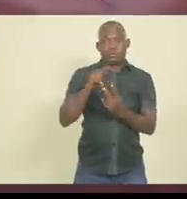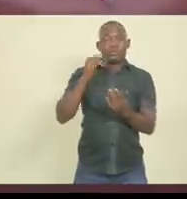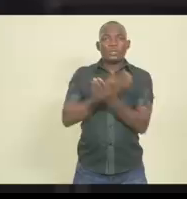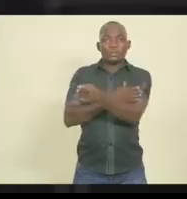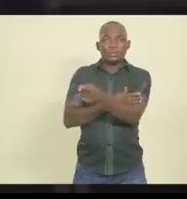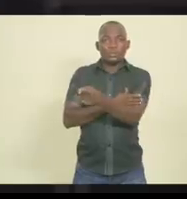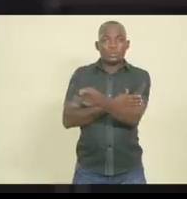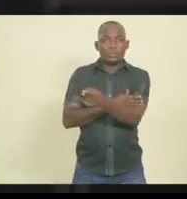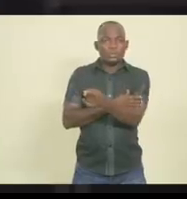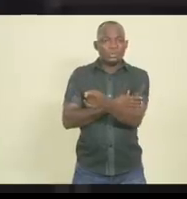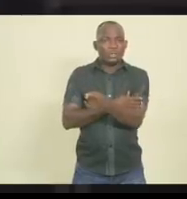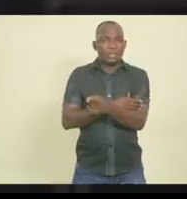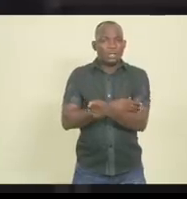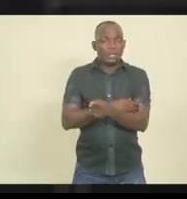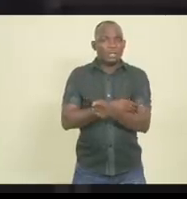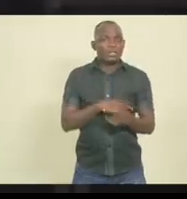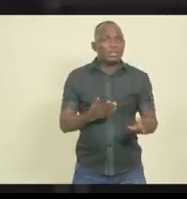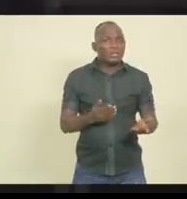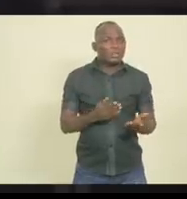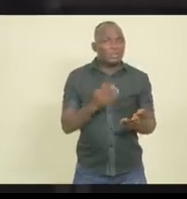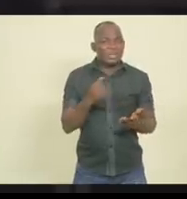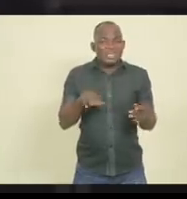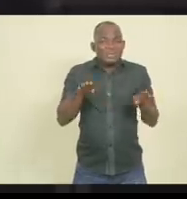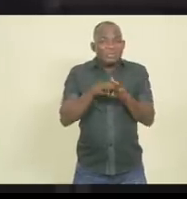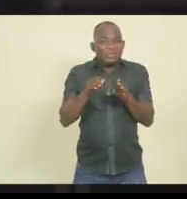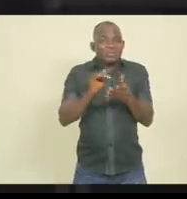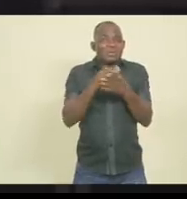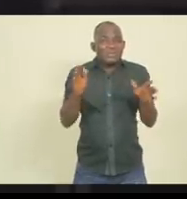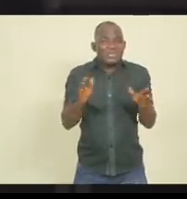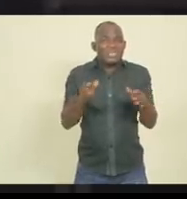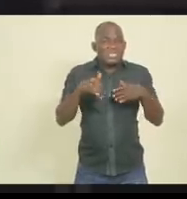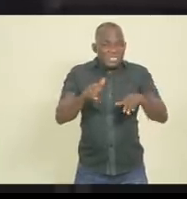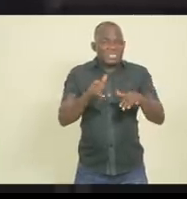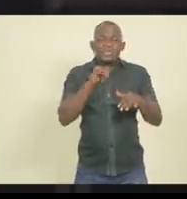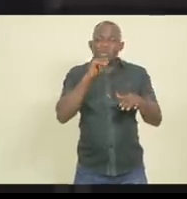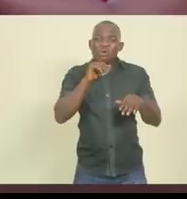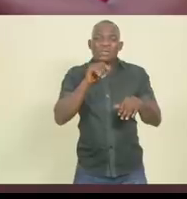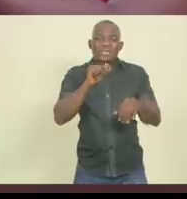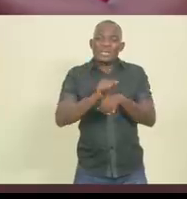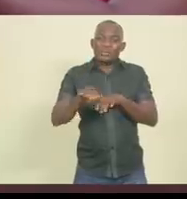Are you in the middle of a custody battle? I mean, even if you were, it's still not what we do here.